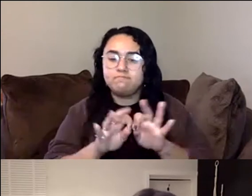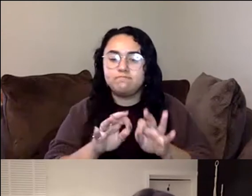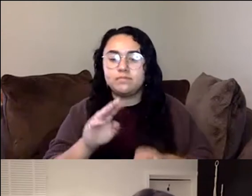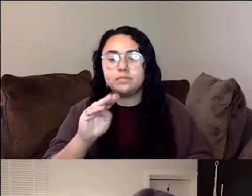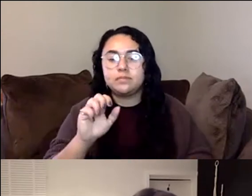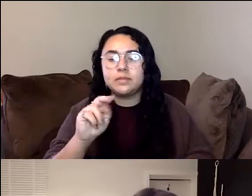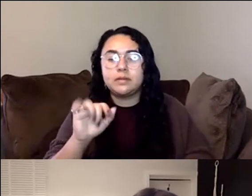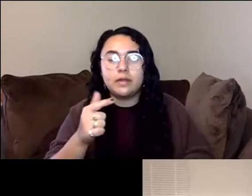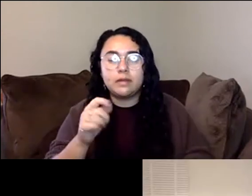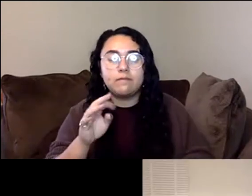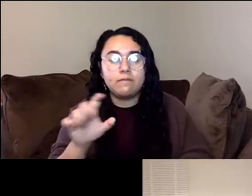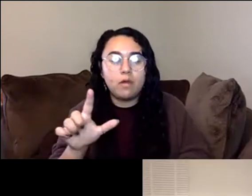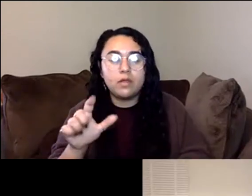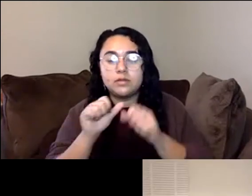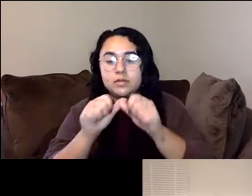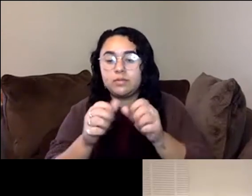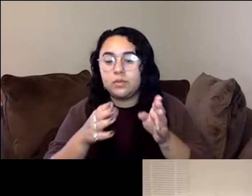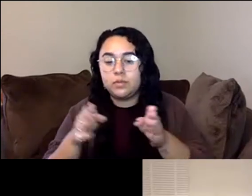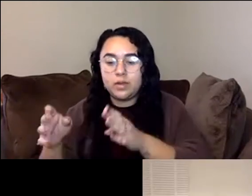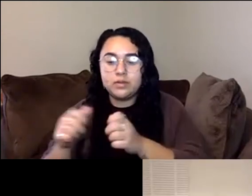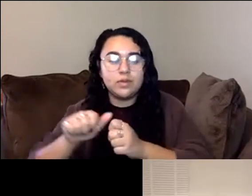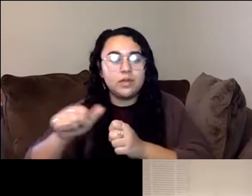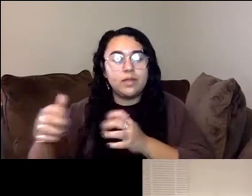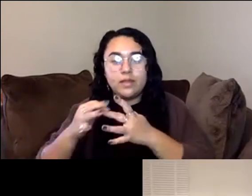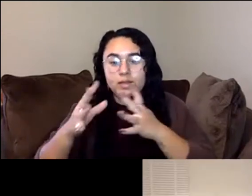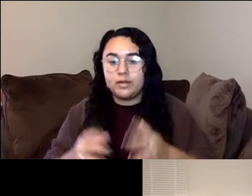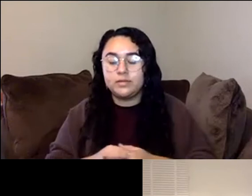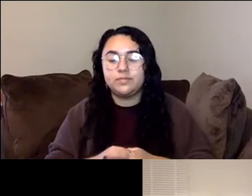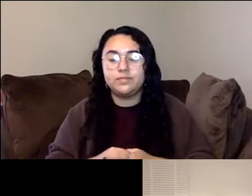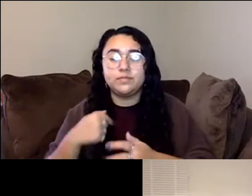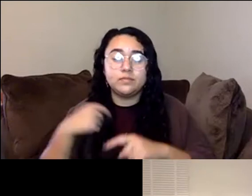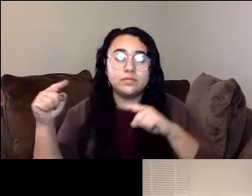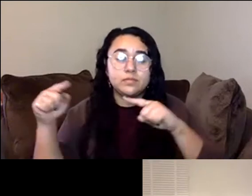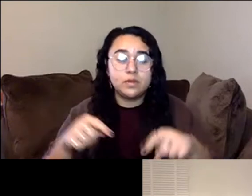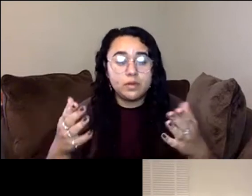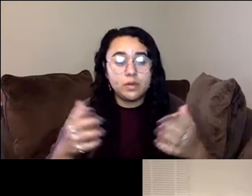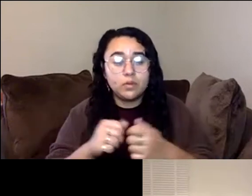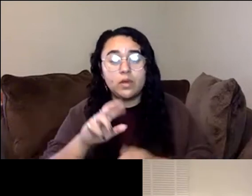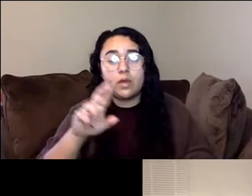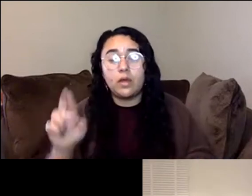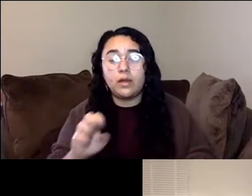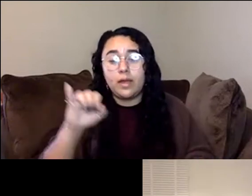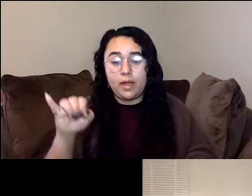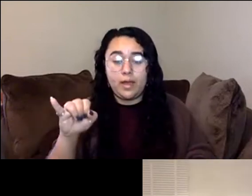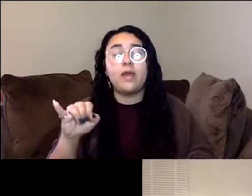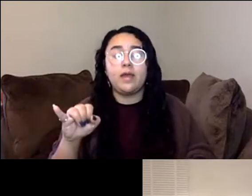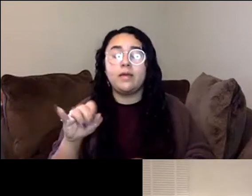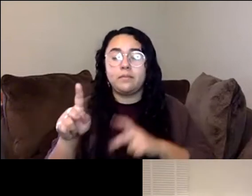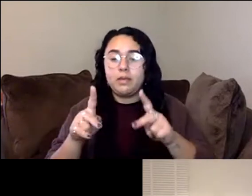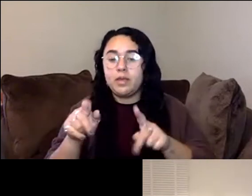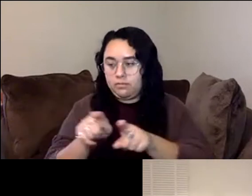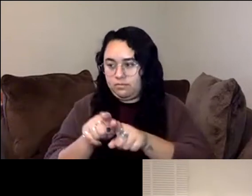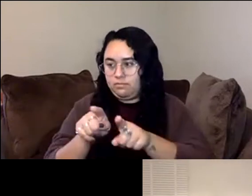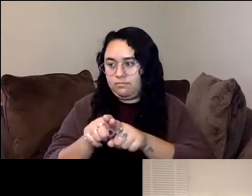fellow leaders. But stepping into this space with the REI fellows, who are fellow champions of this